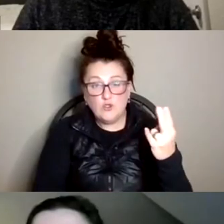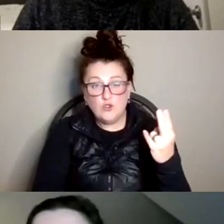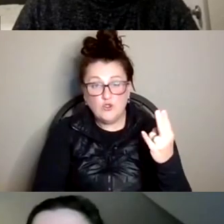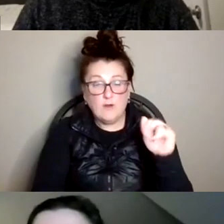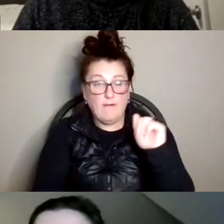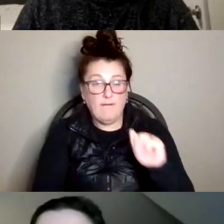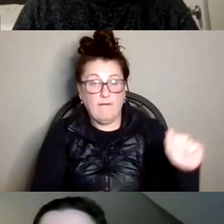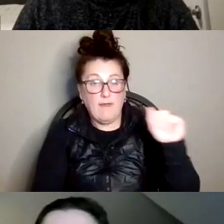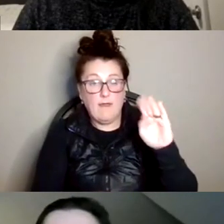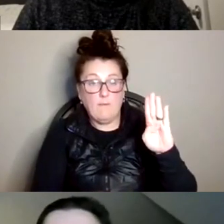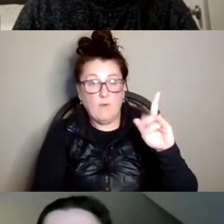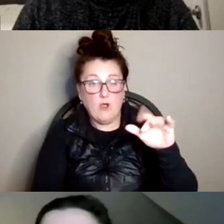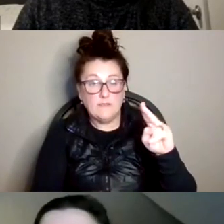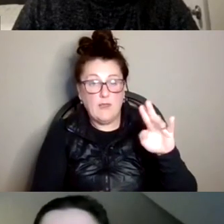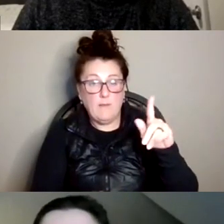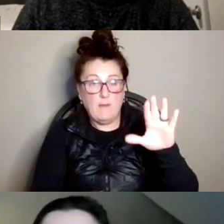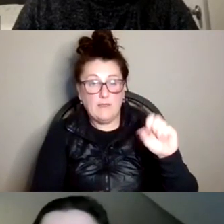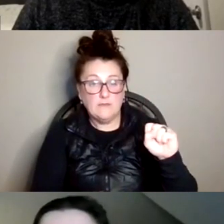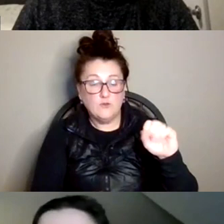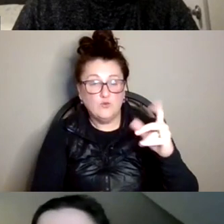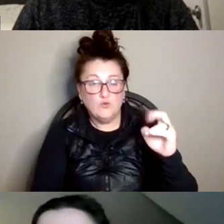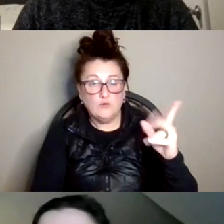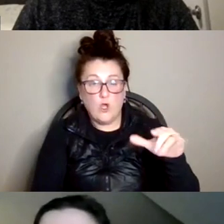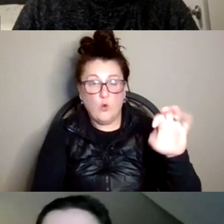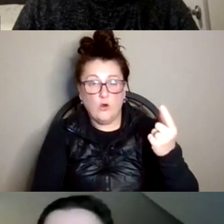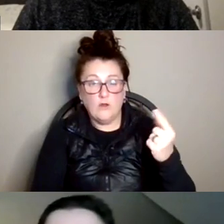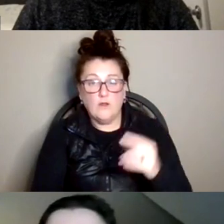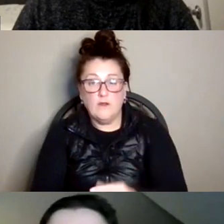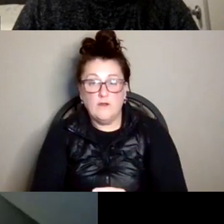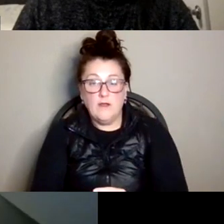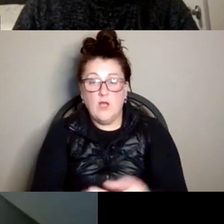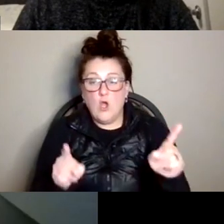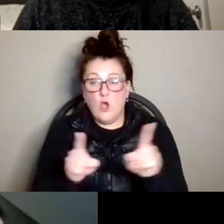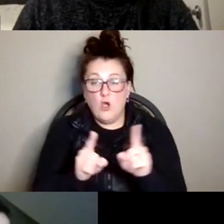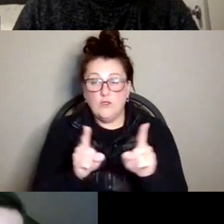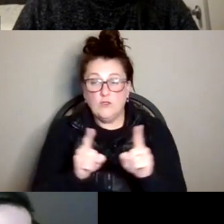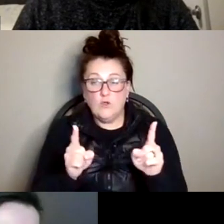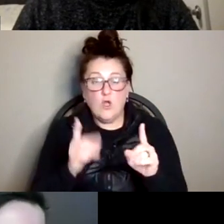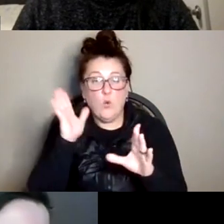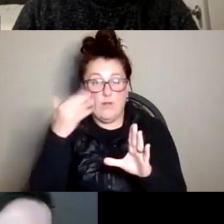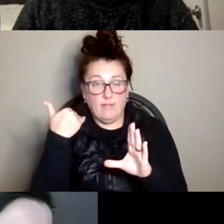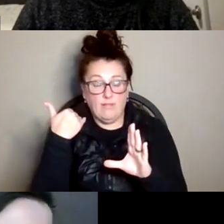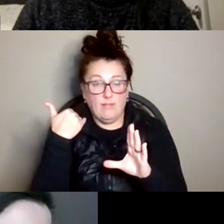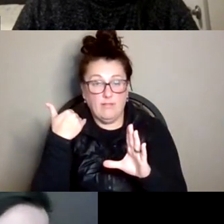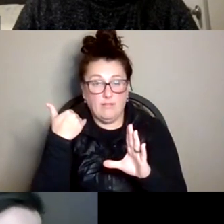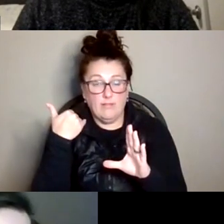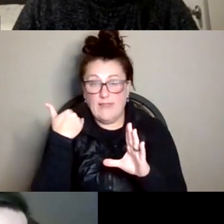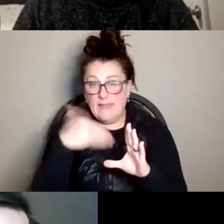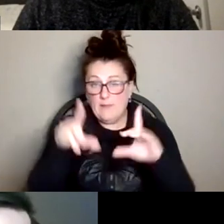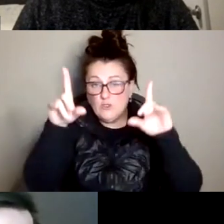bostonpublicschool.org. And then also be on the lookout for a superintendent search